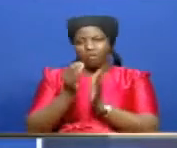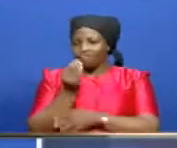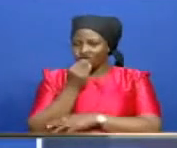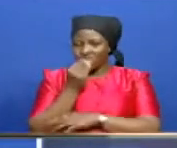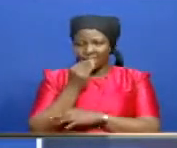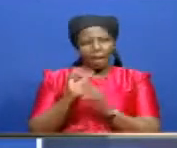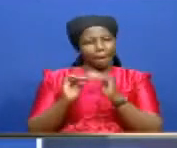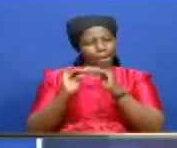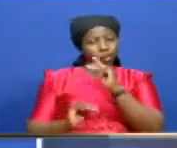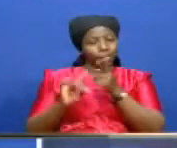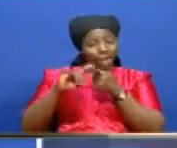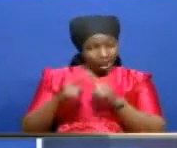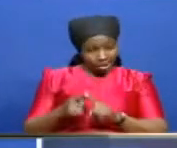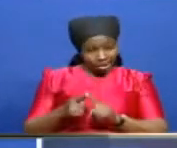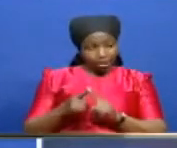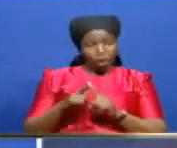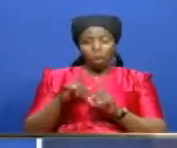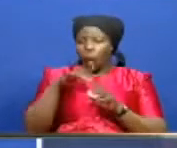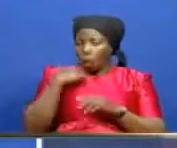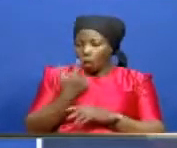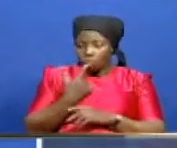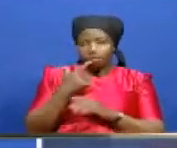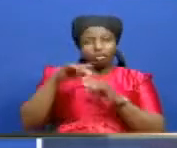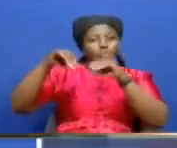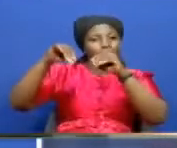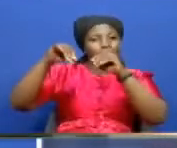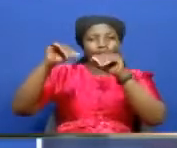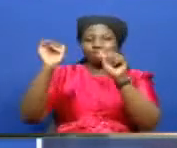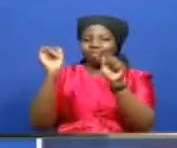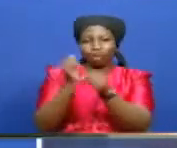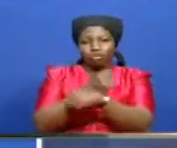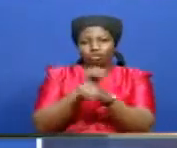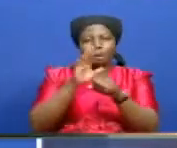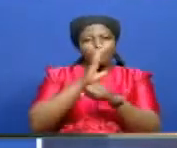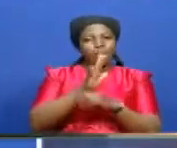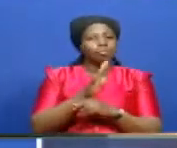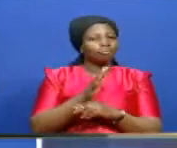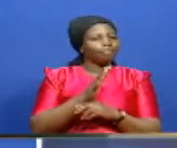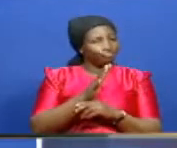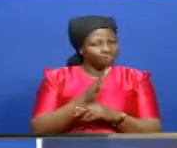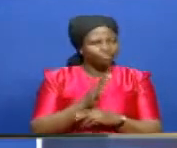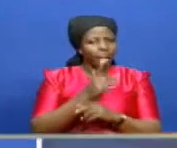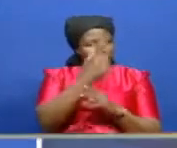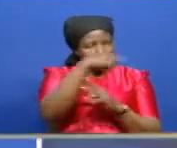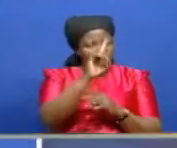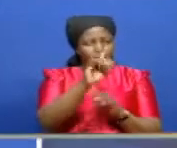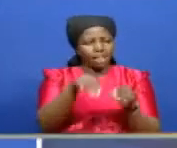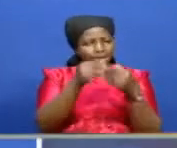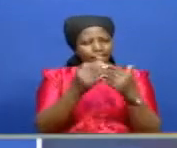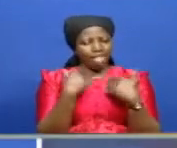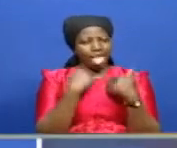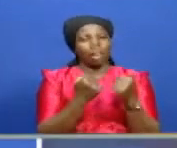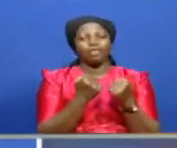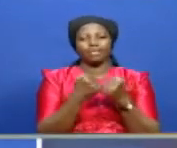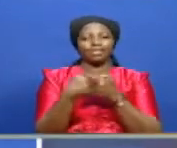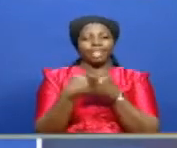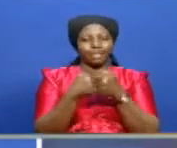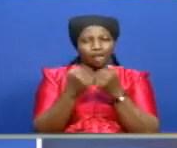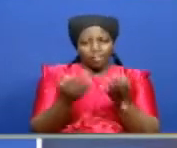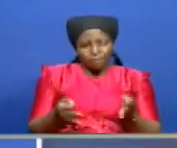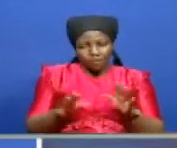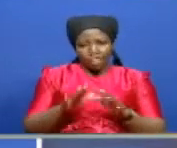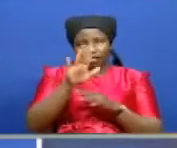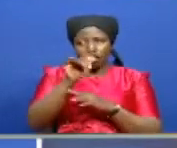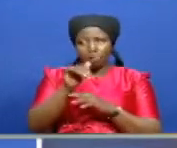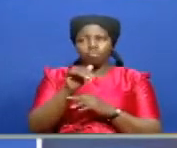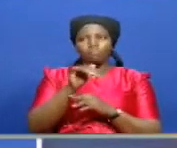substandard and or whose quality cannot be guaranteed, therefore posing health challenges. Officials from the Anti-Counterfeit